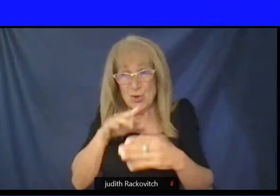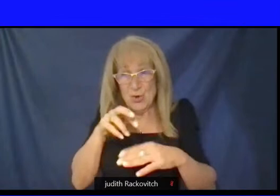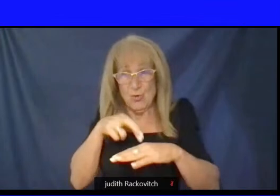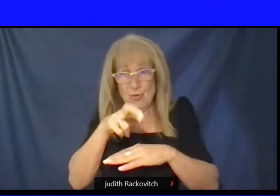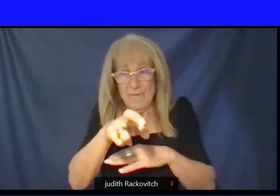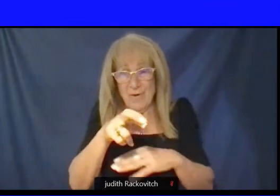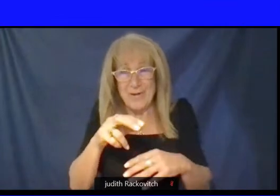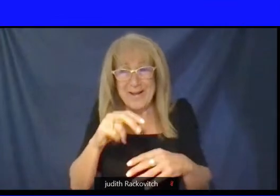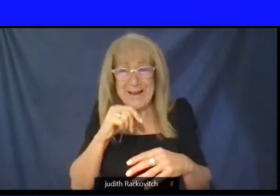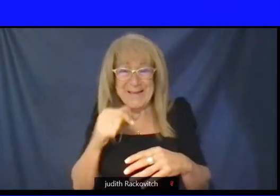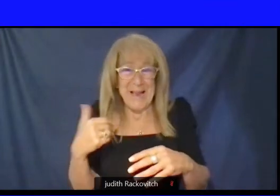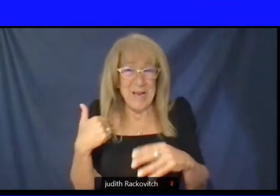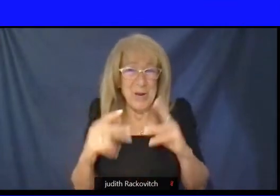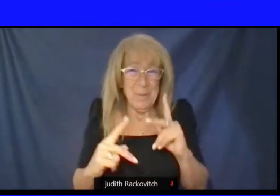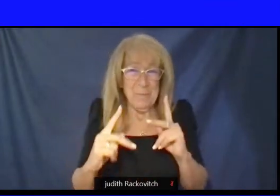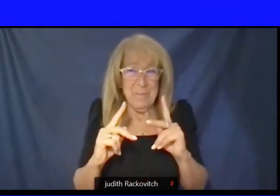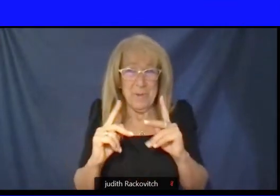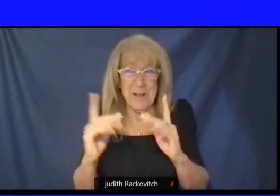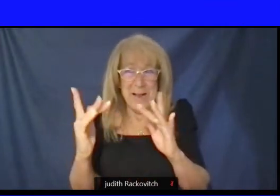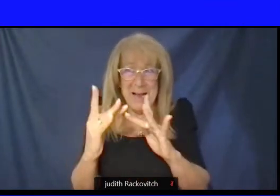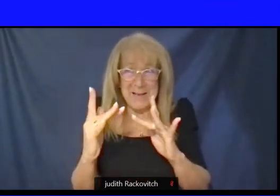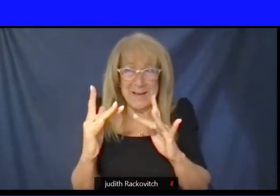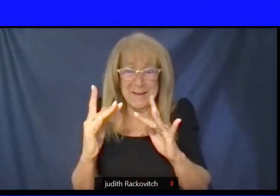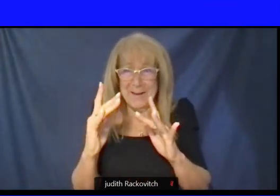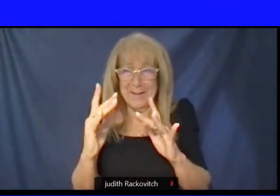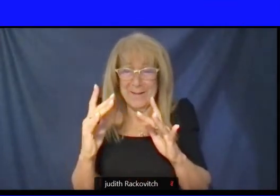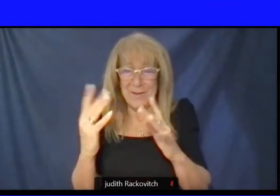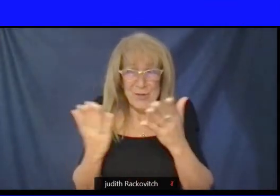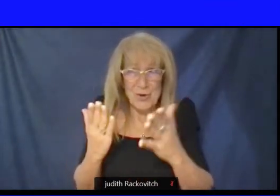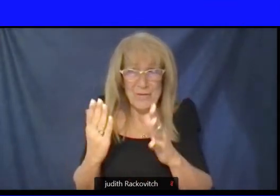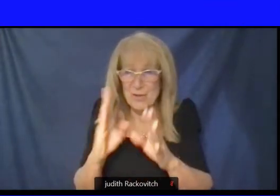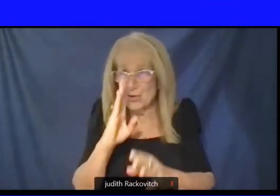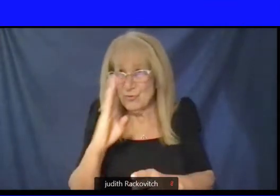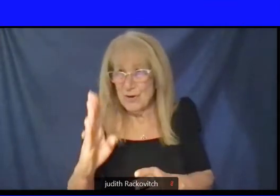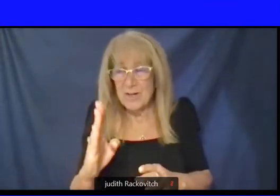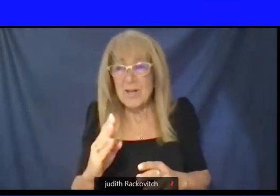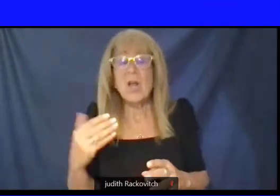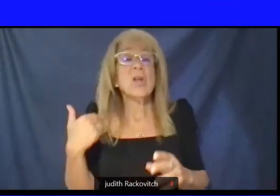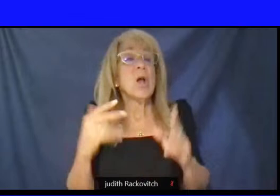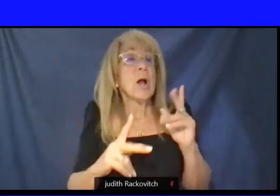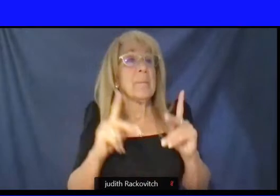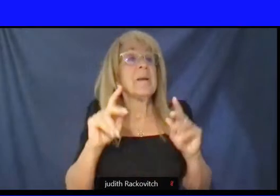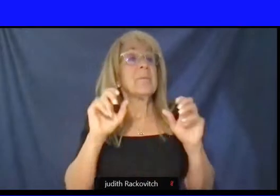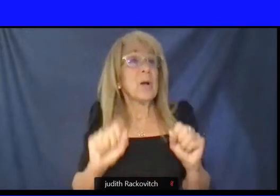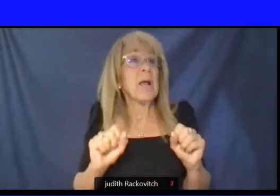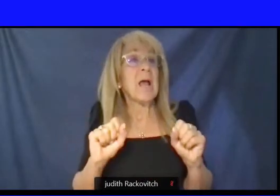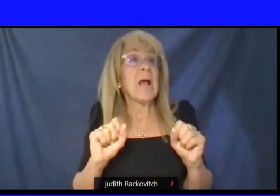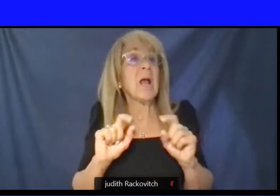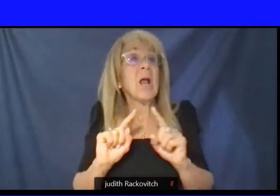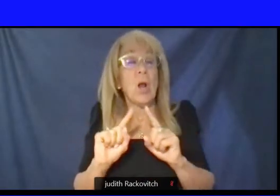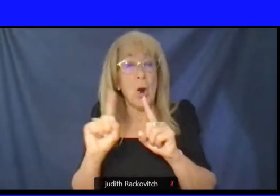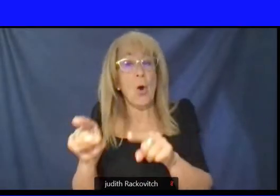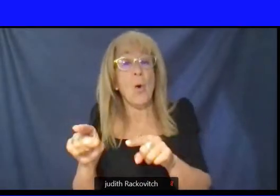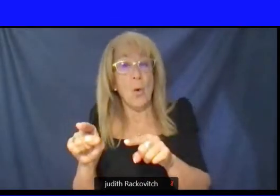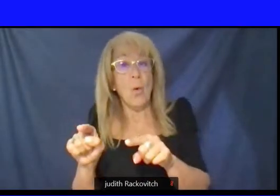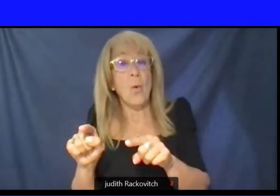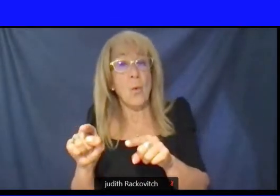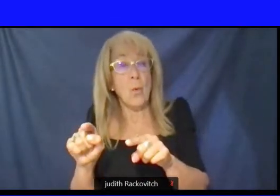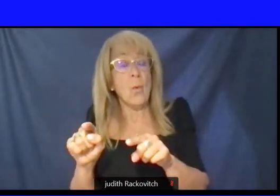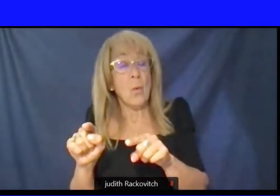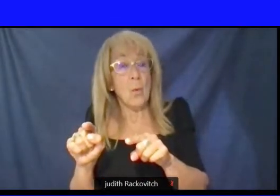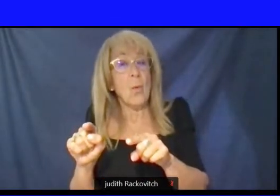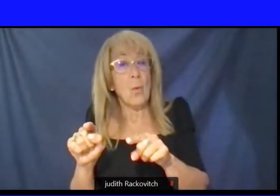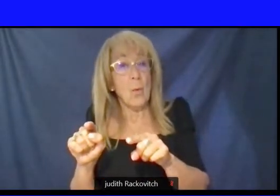Yeah, I just want to thank Dr. Barron for that follow-up on the ketamine. I hope that in the training they utilize the one legal case